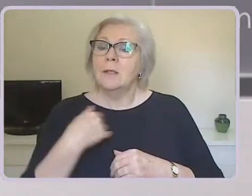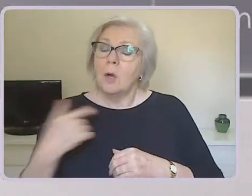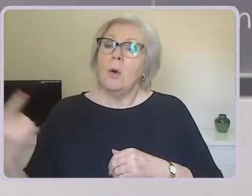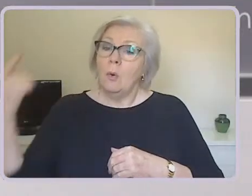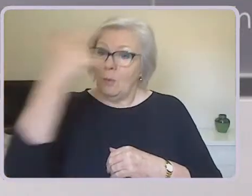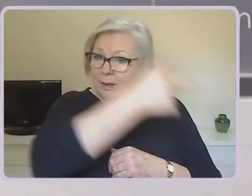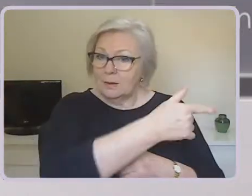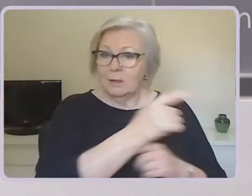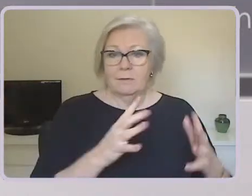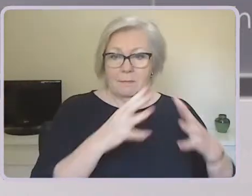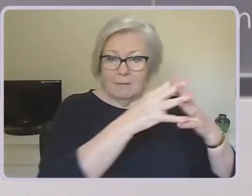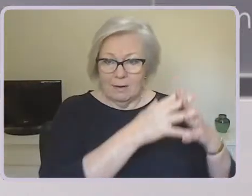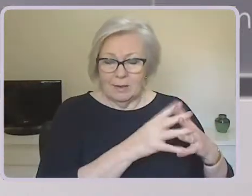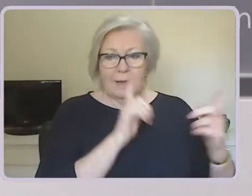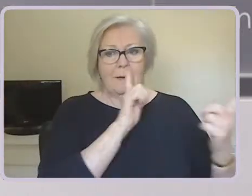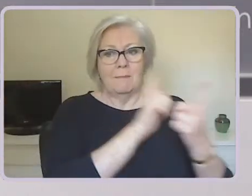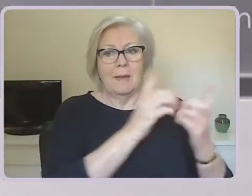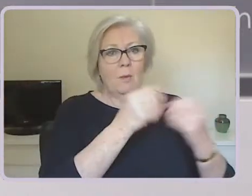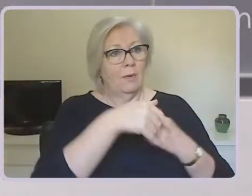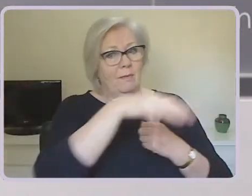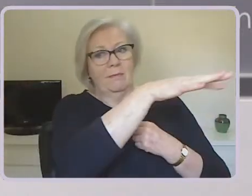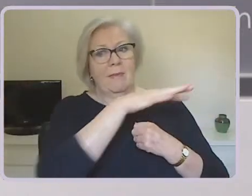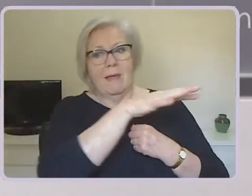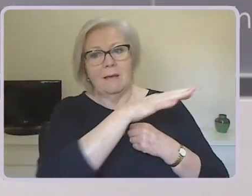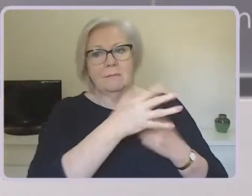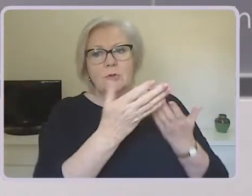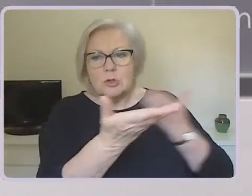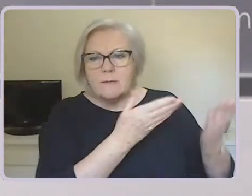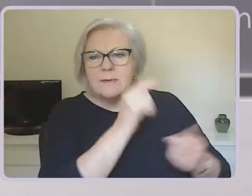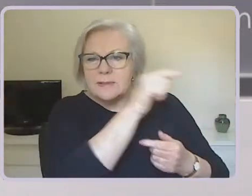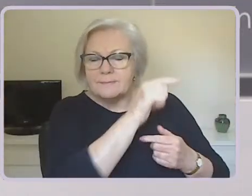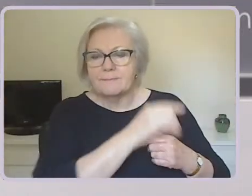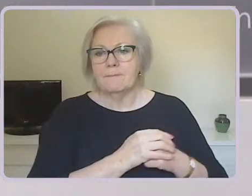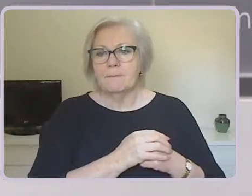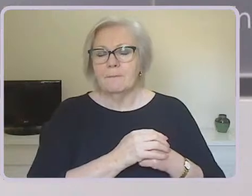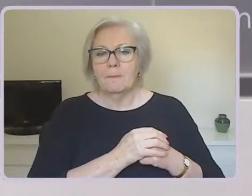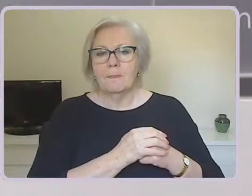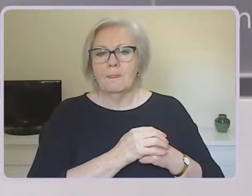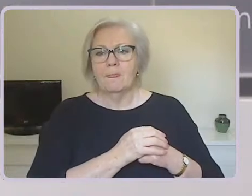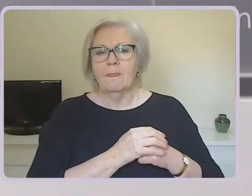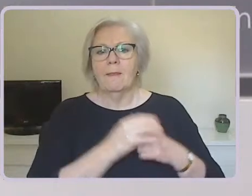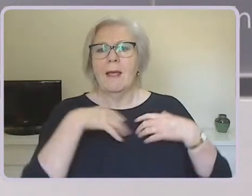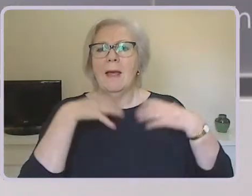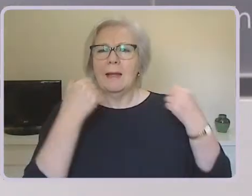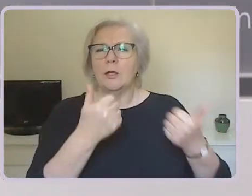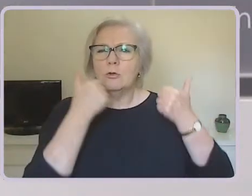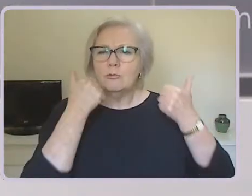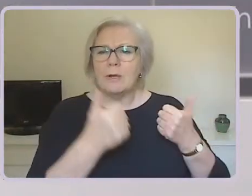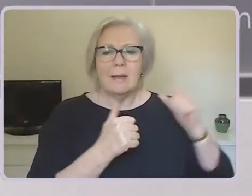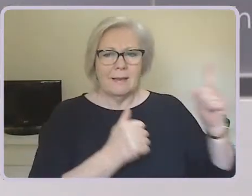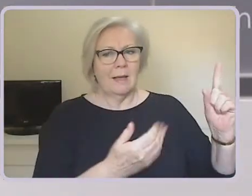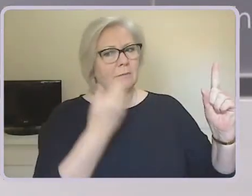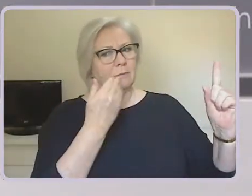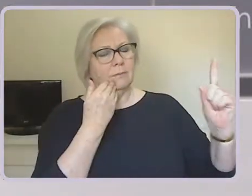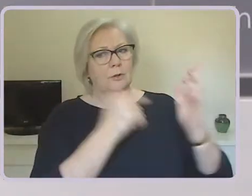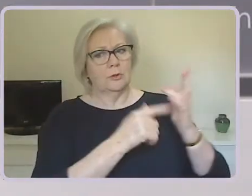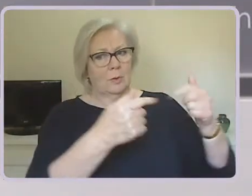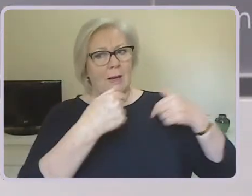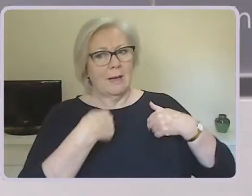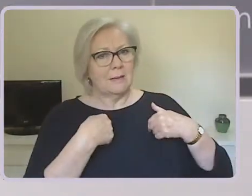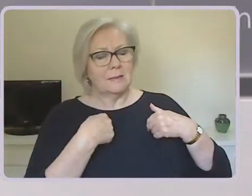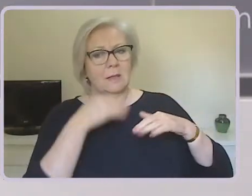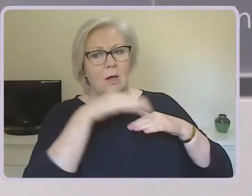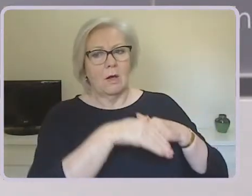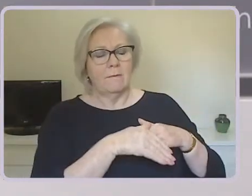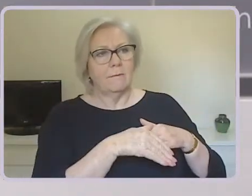with the California Office of Emergency Services, and again had a great presentation from their executive lead in relation to disability.